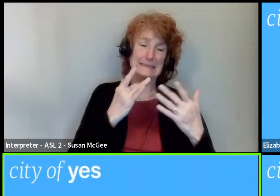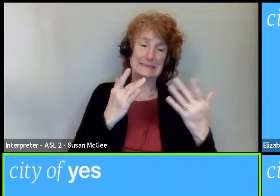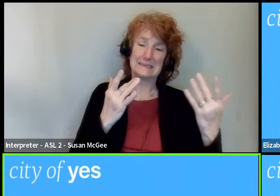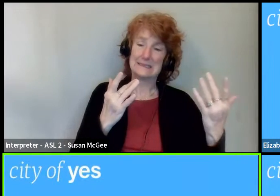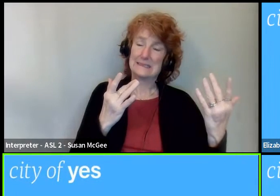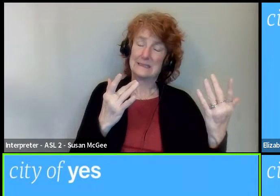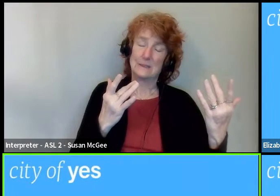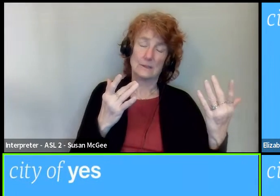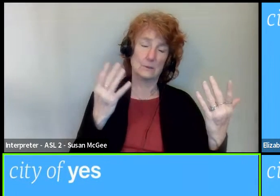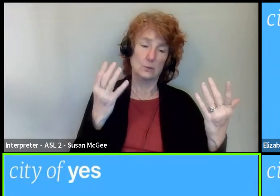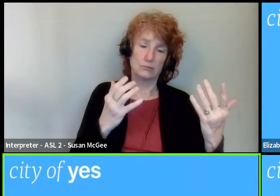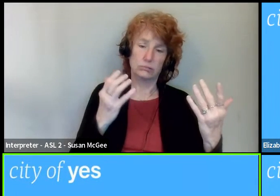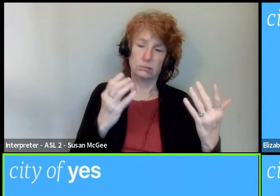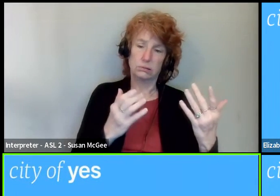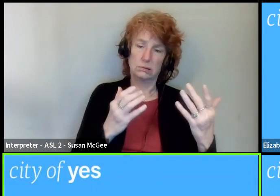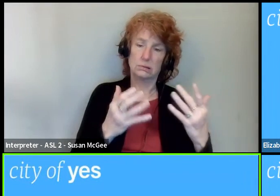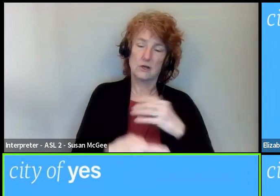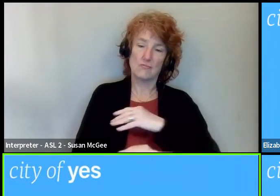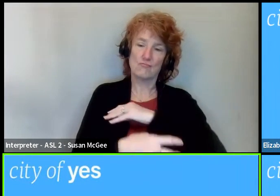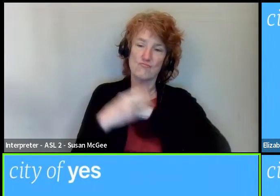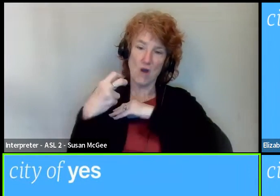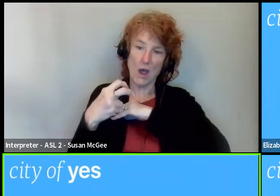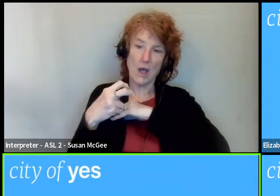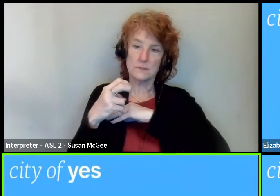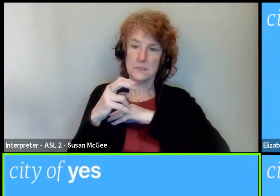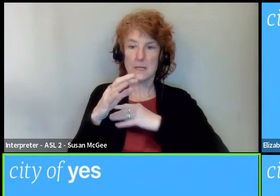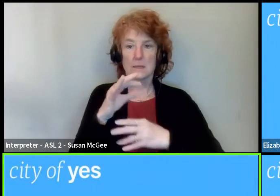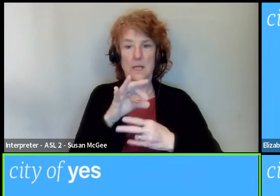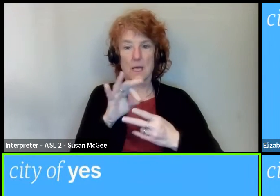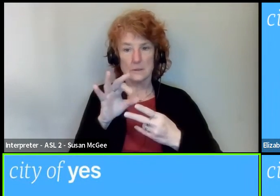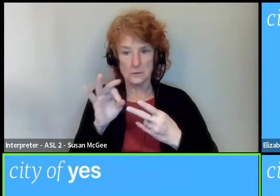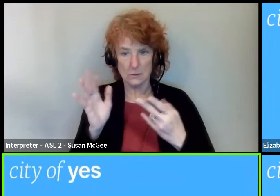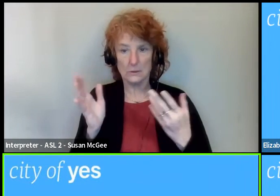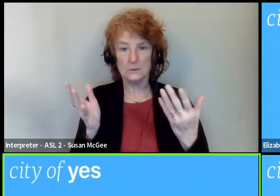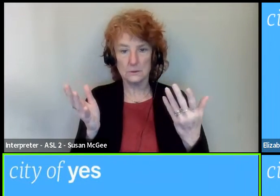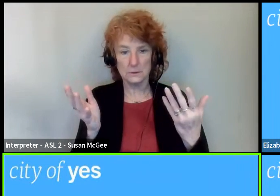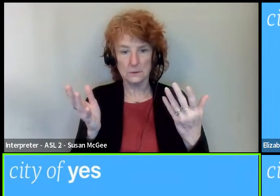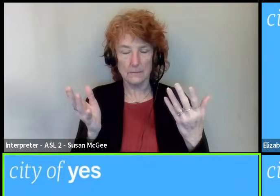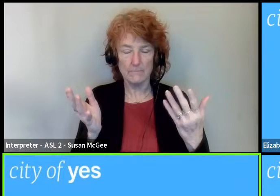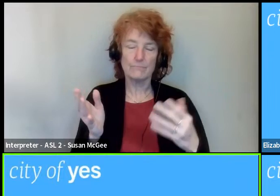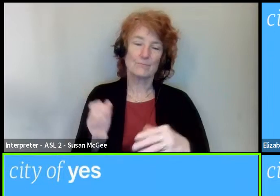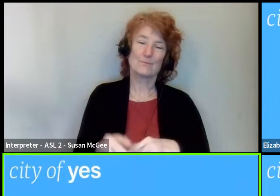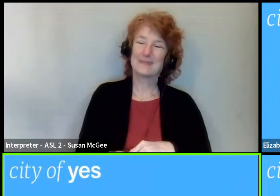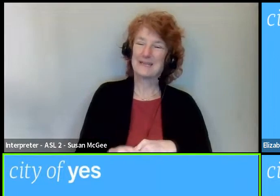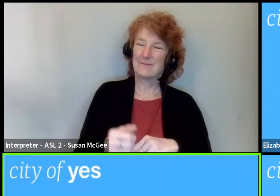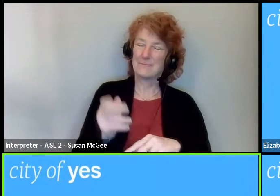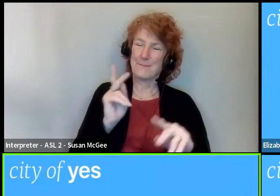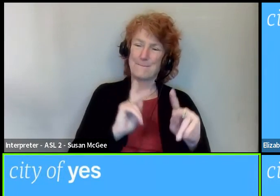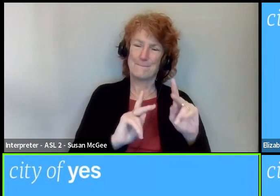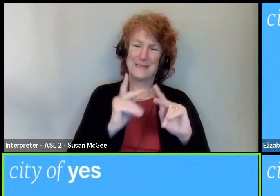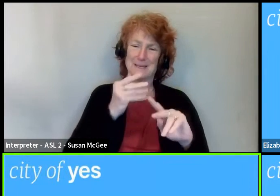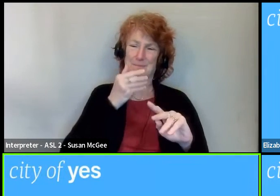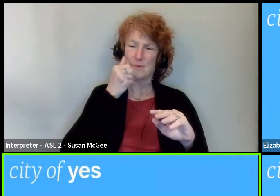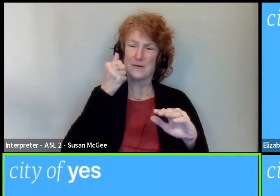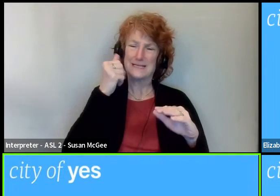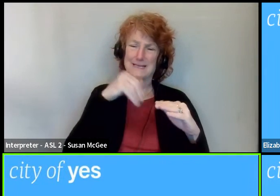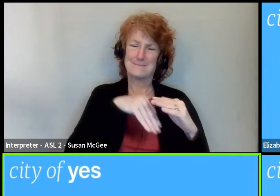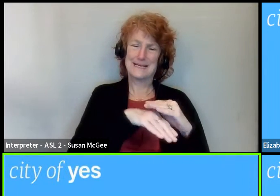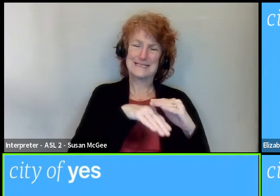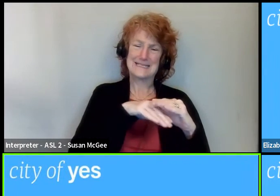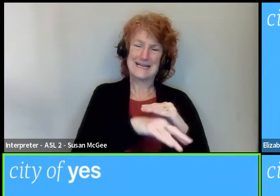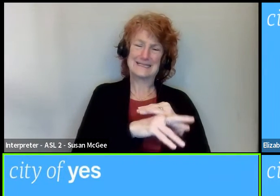displacement pressure. And that's because other neighborhoods, often those with the best access to resources, have made it difficult or impossible to add new